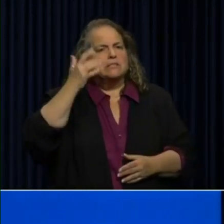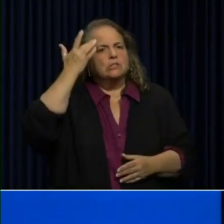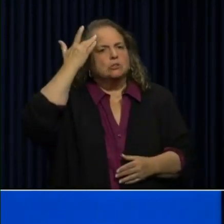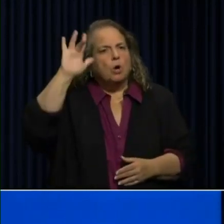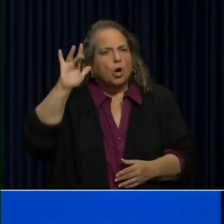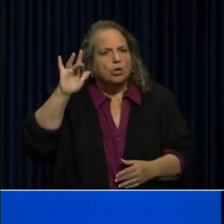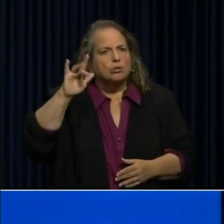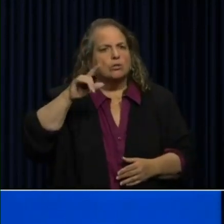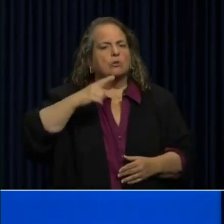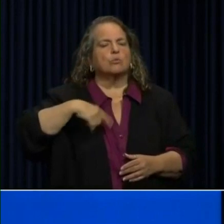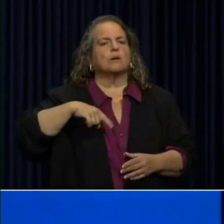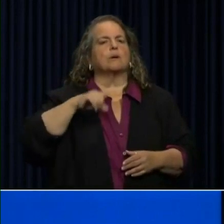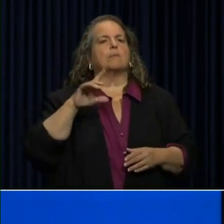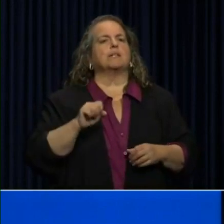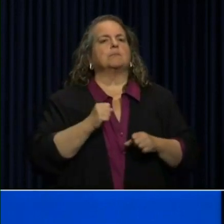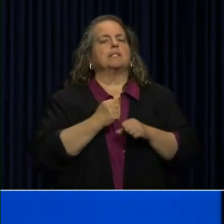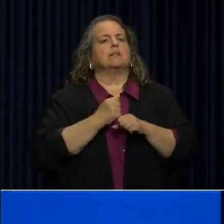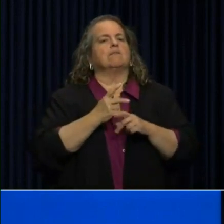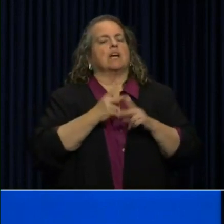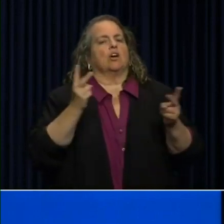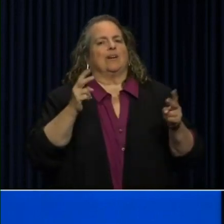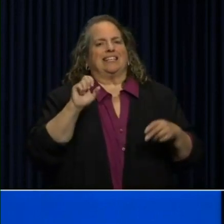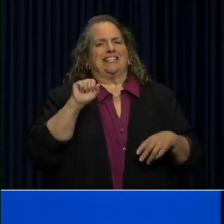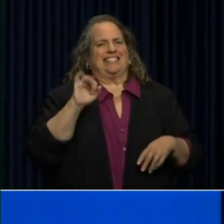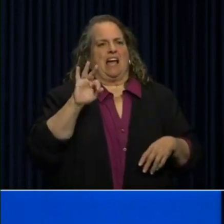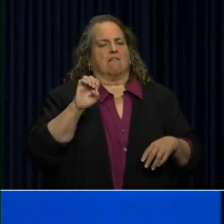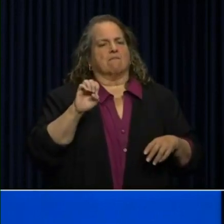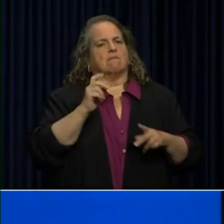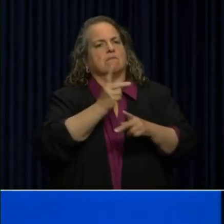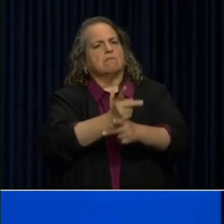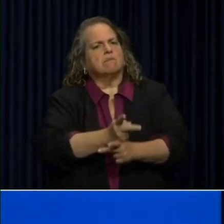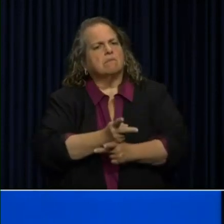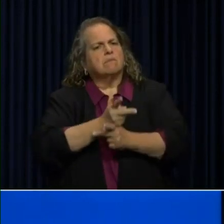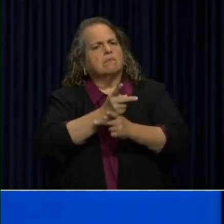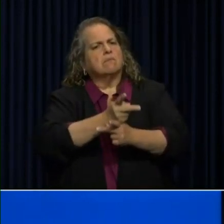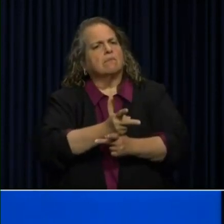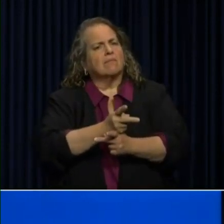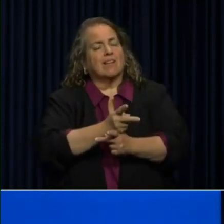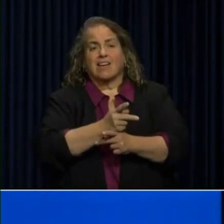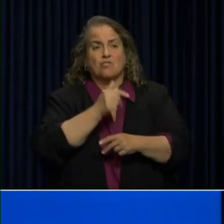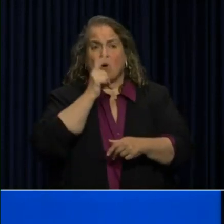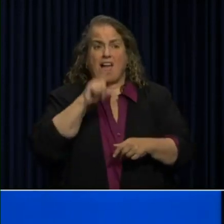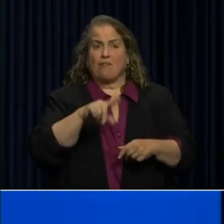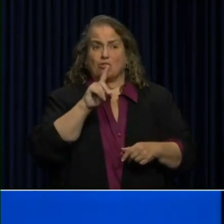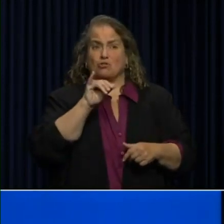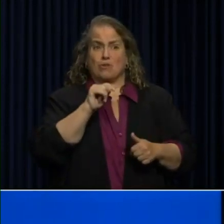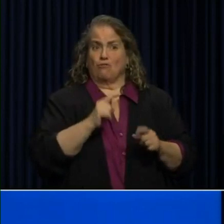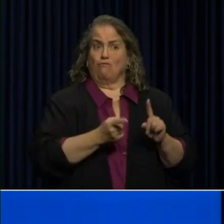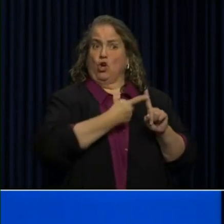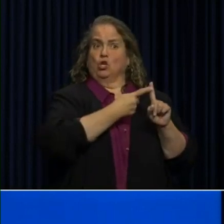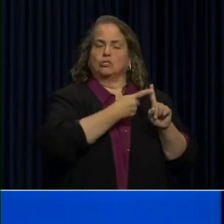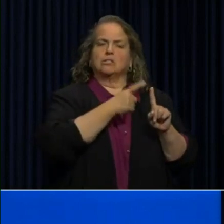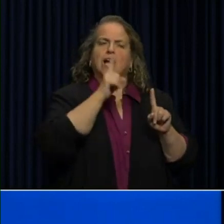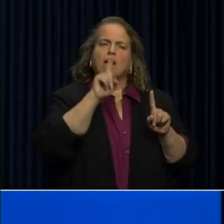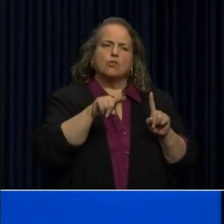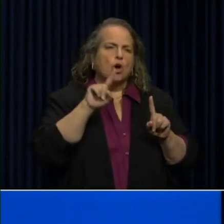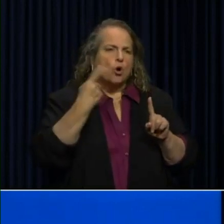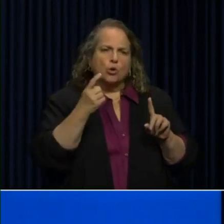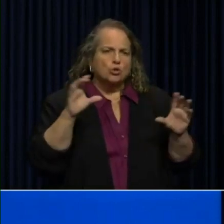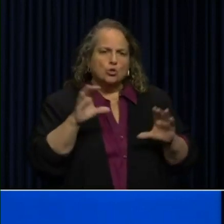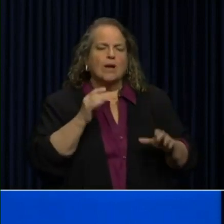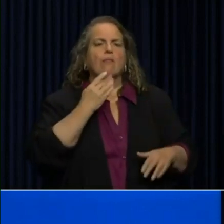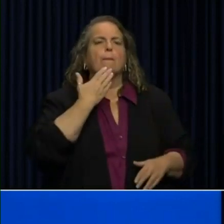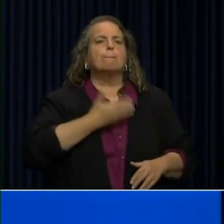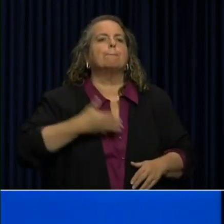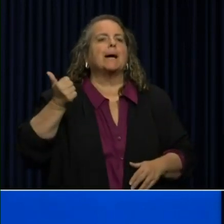safely. We don't have to do something first. We just have to do it the best. And that commitment and your